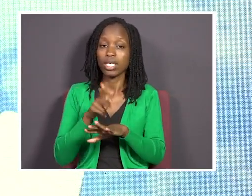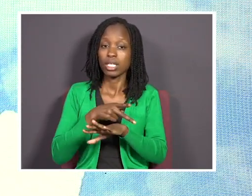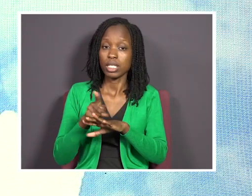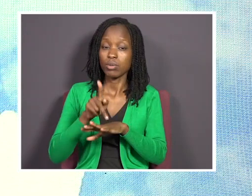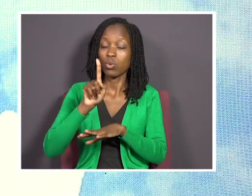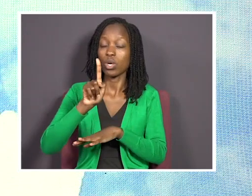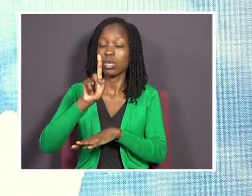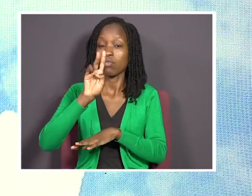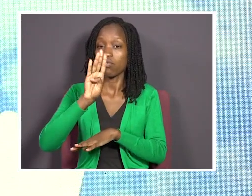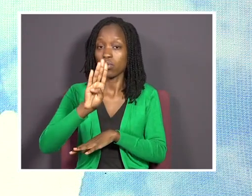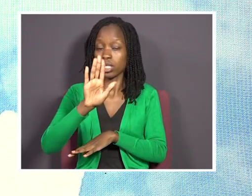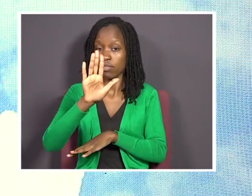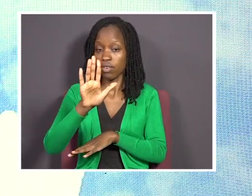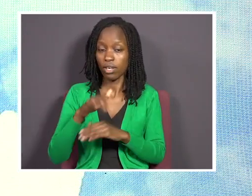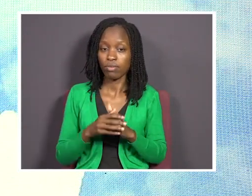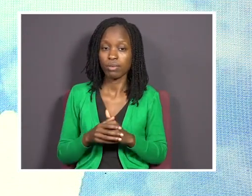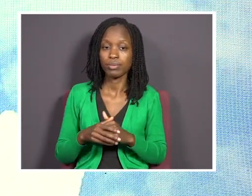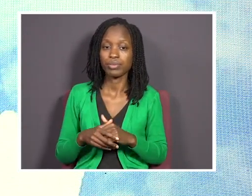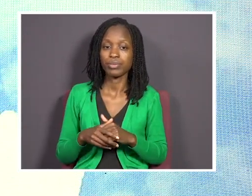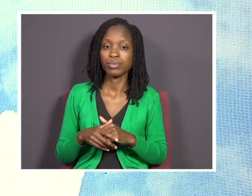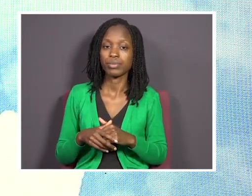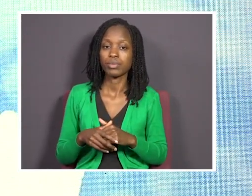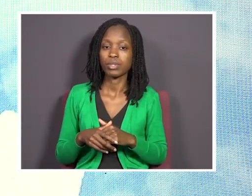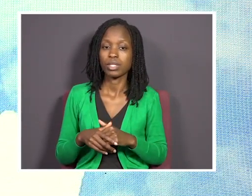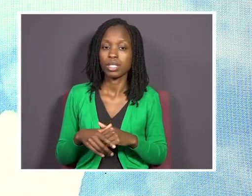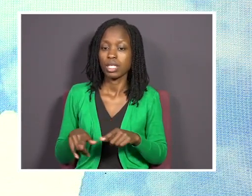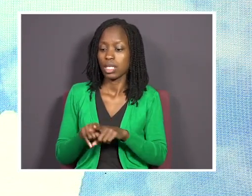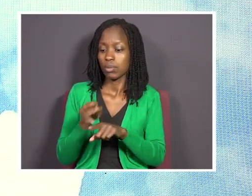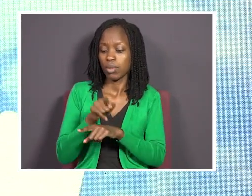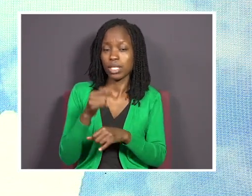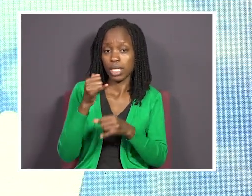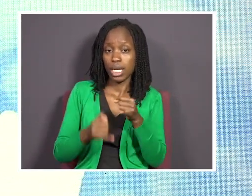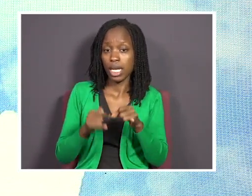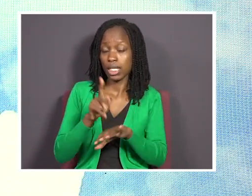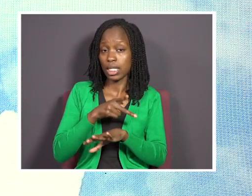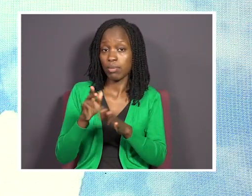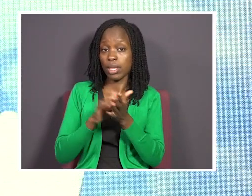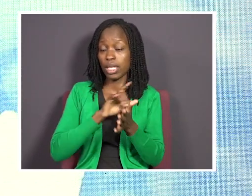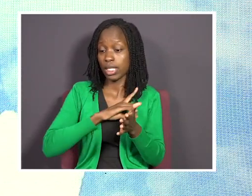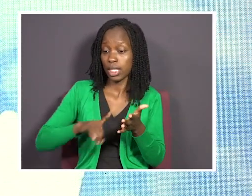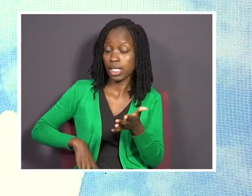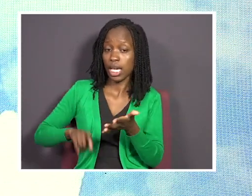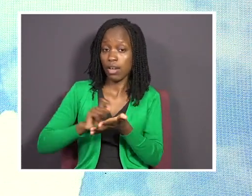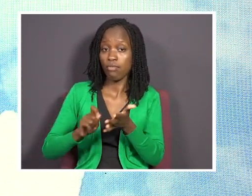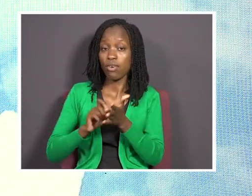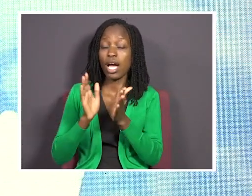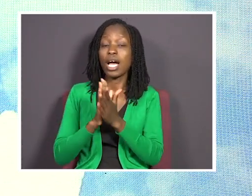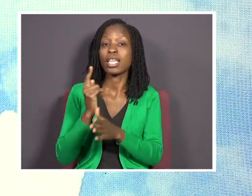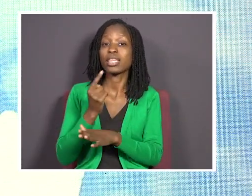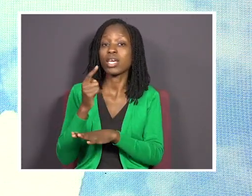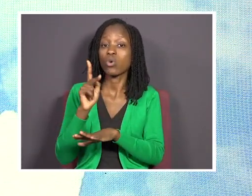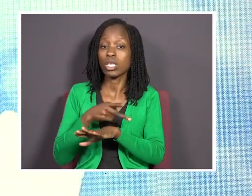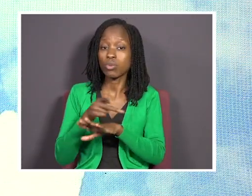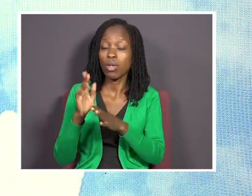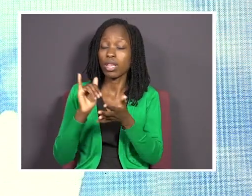Psalm 145. By the way, this is the last psalm by David, and the only psalm that is